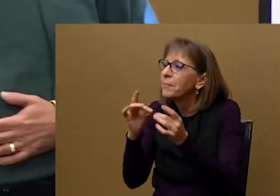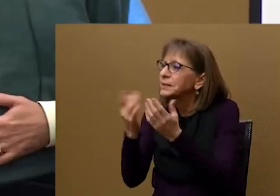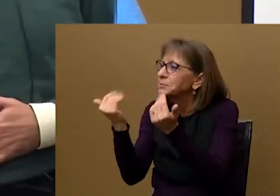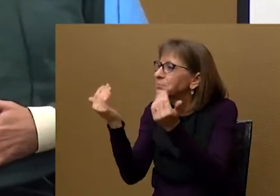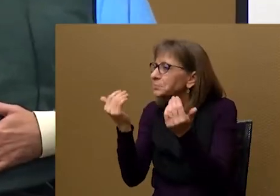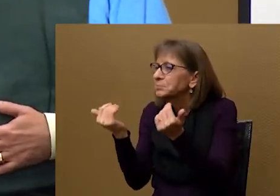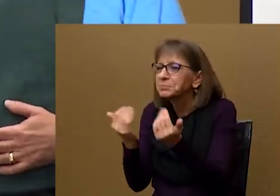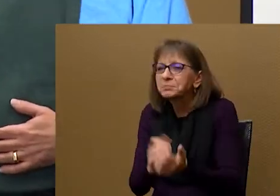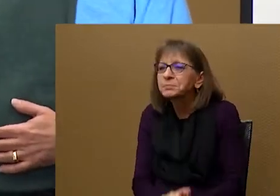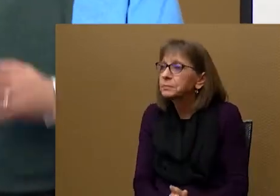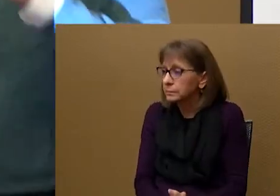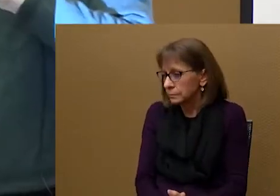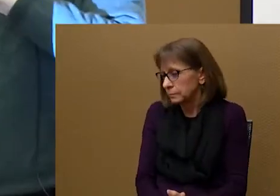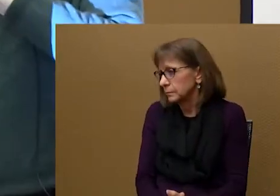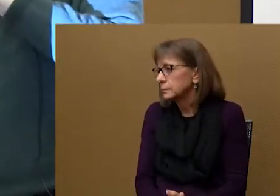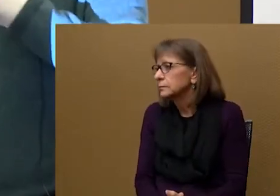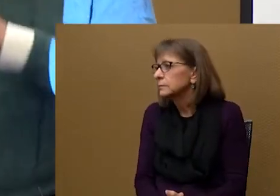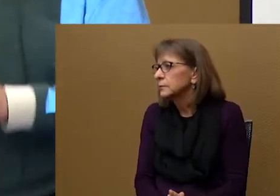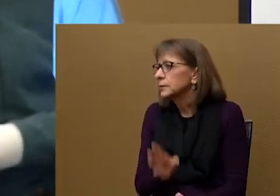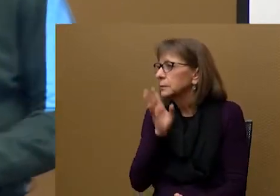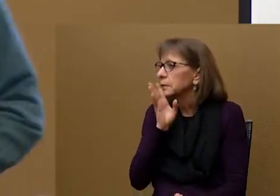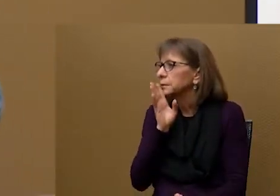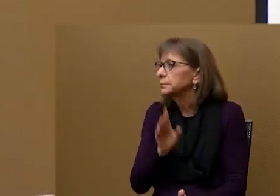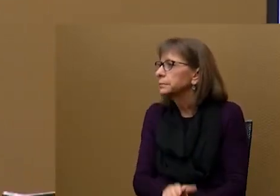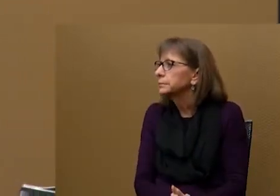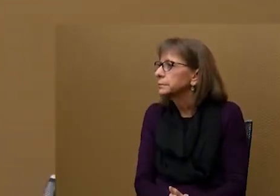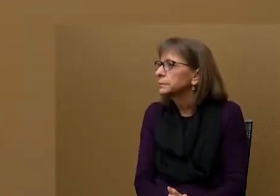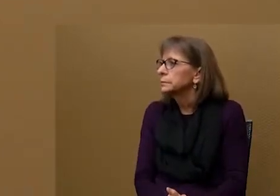Other comments? Speaking?